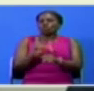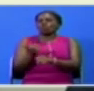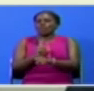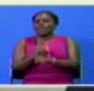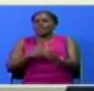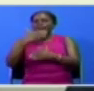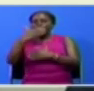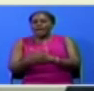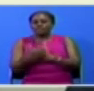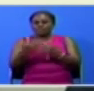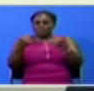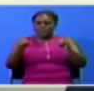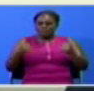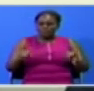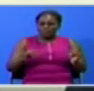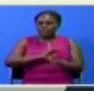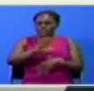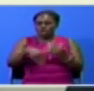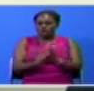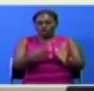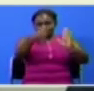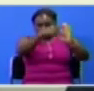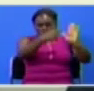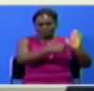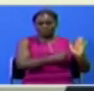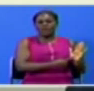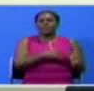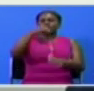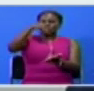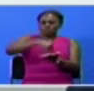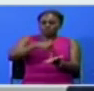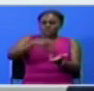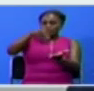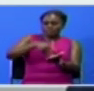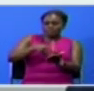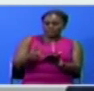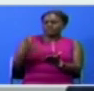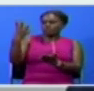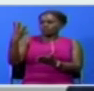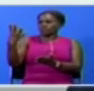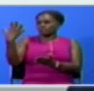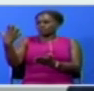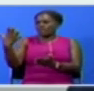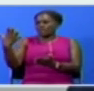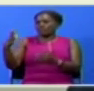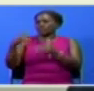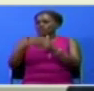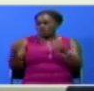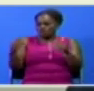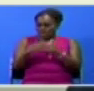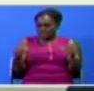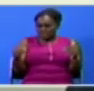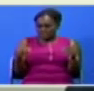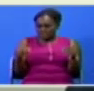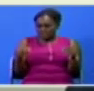after the fulfillment of set authorized terms and conditions, including payment of $25 million, that is 2.6 billion Kenya